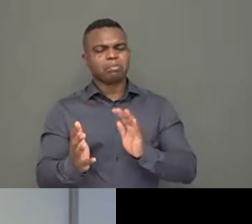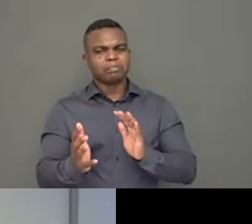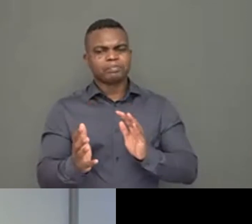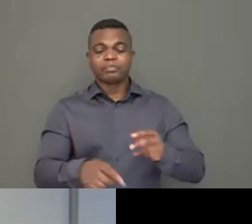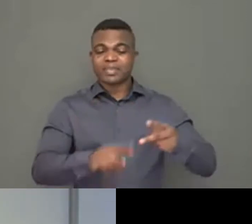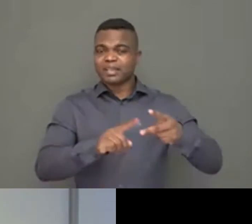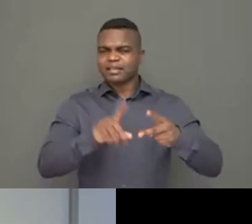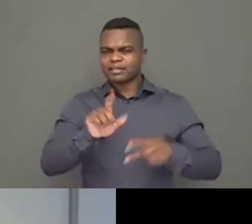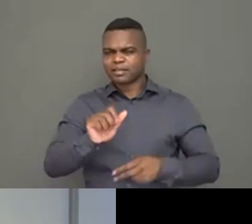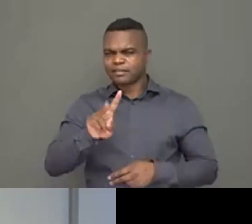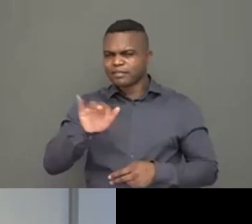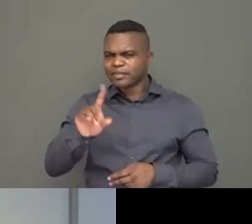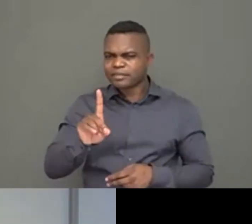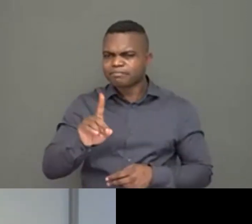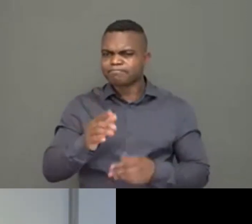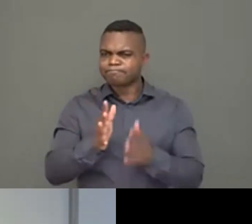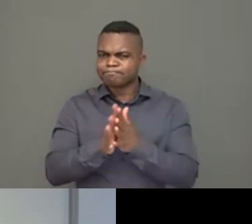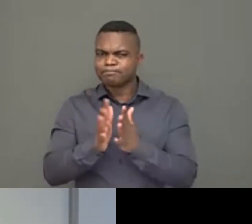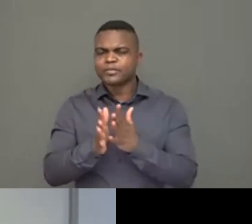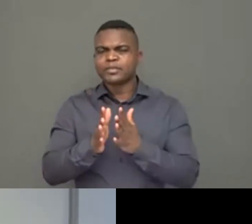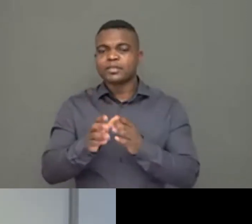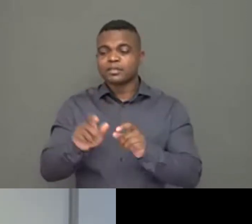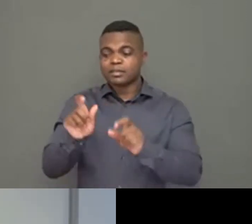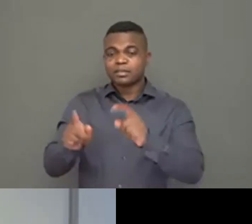of the organization, part of its DNA.